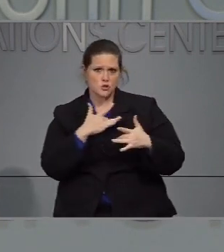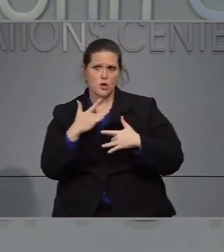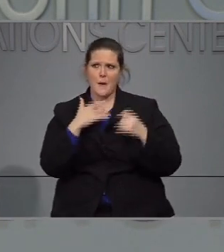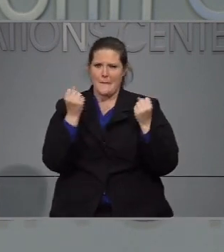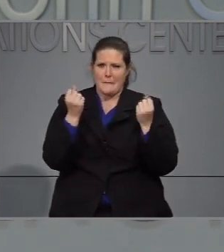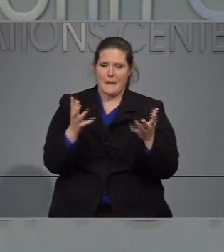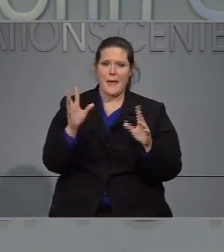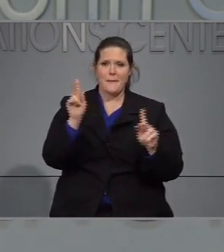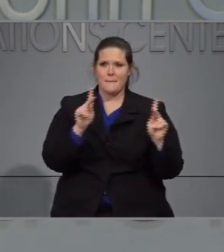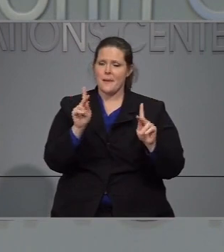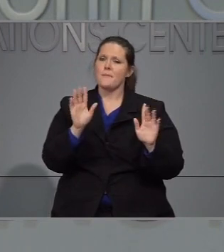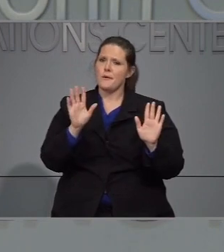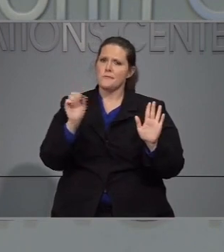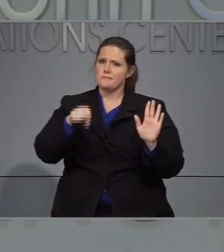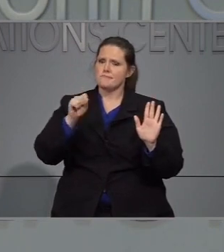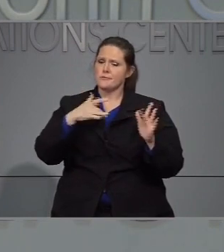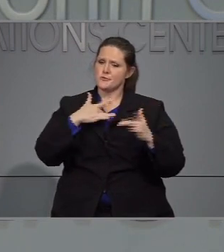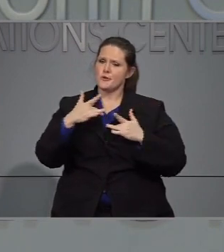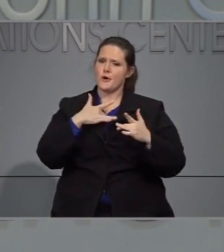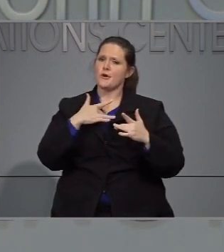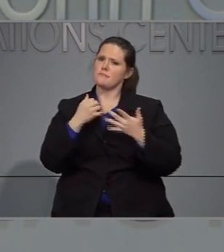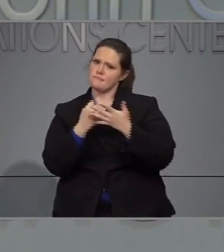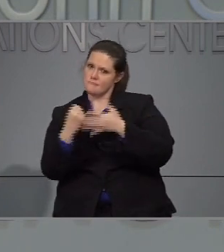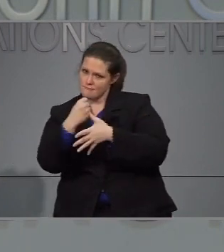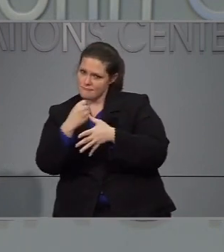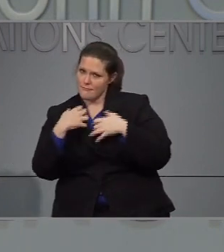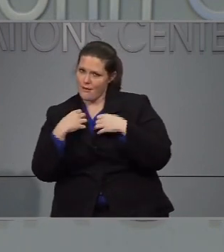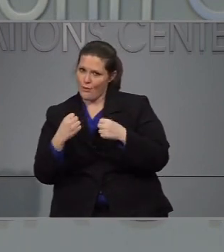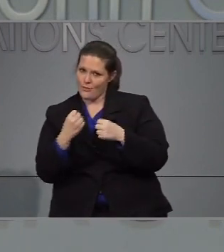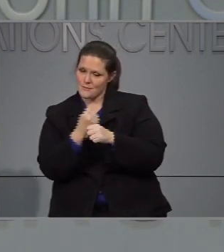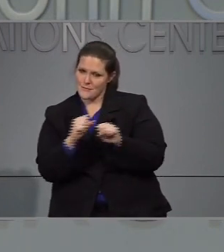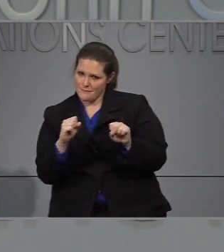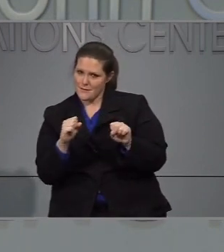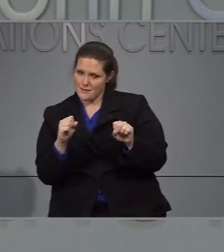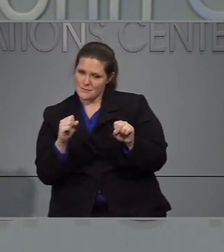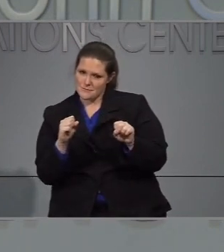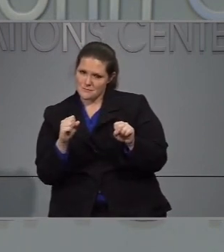to keep health and safety number one in this